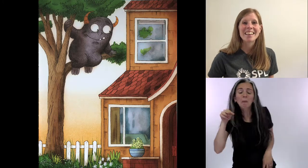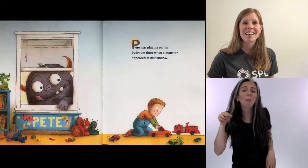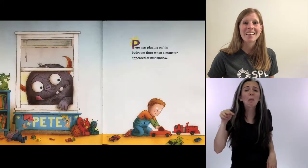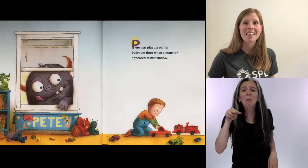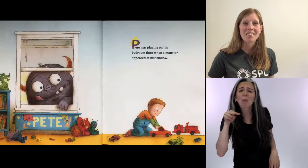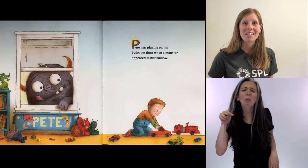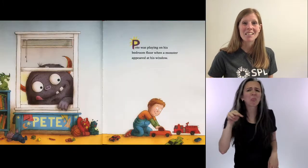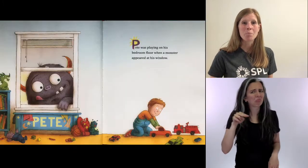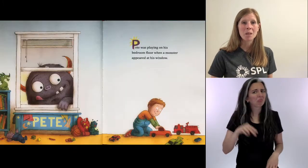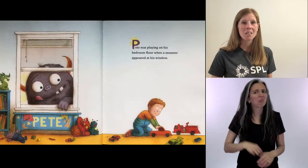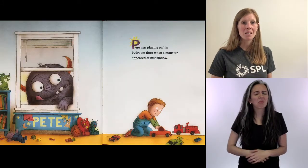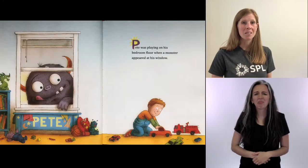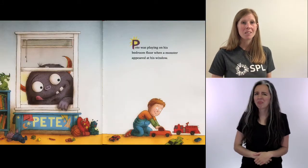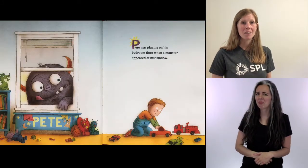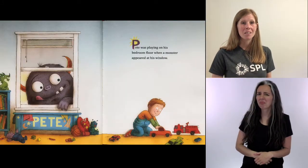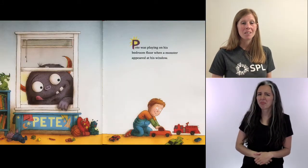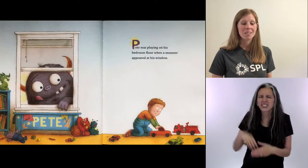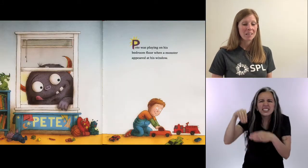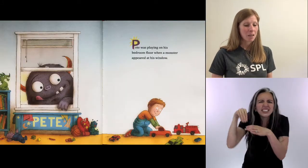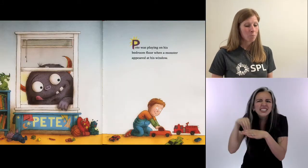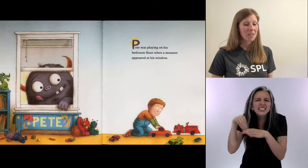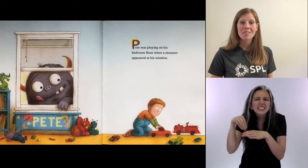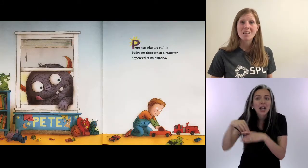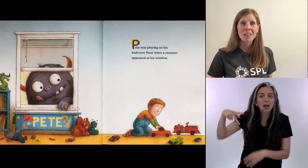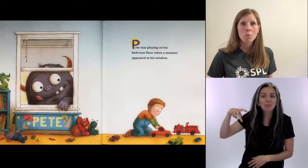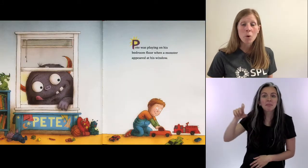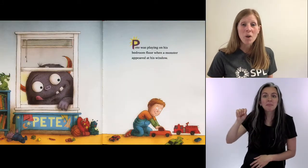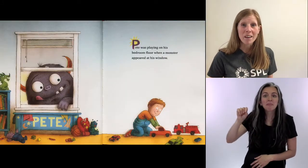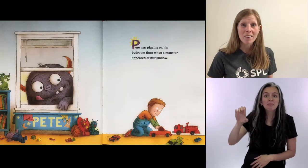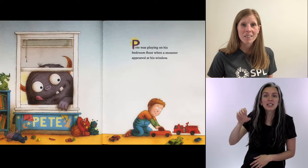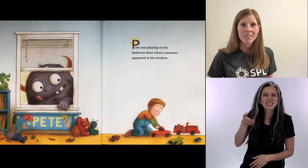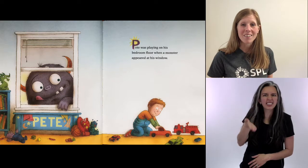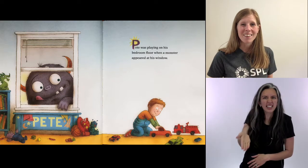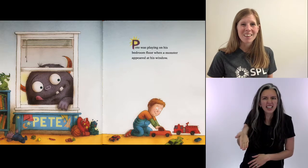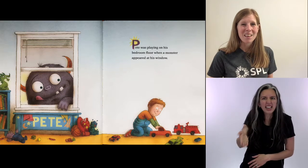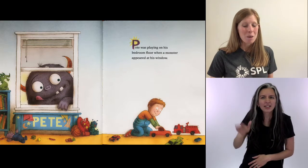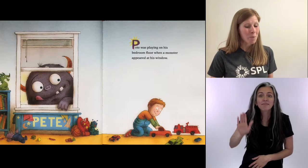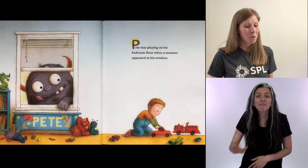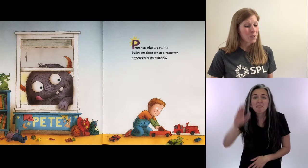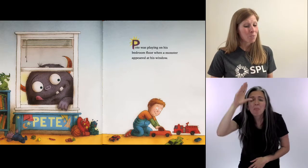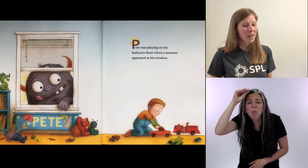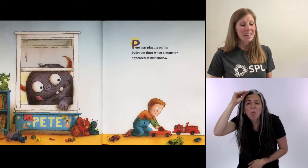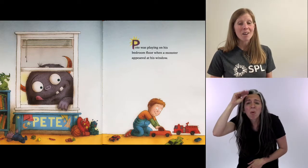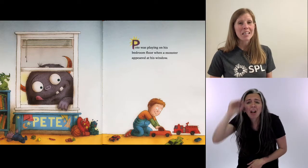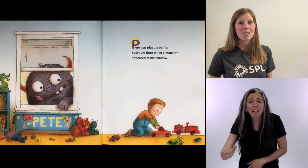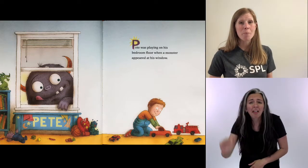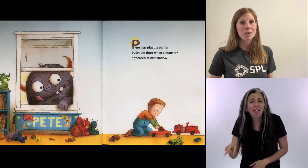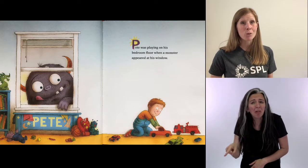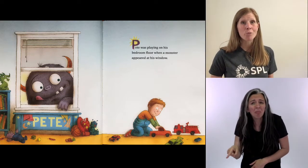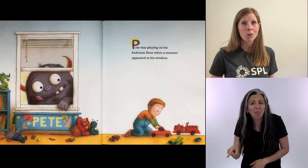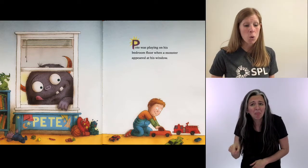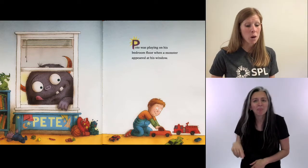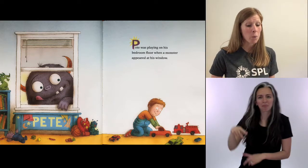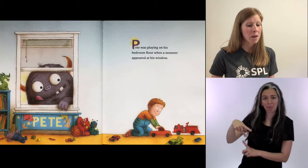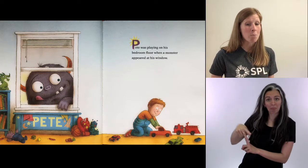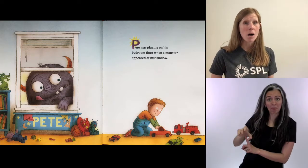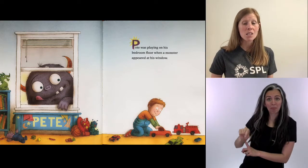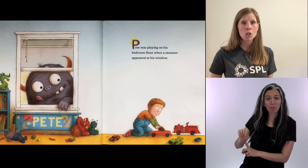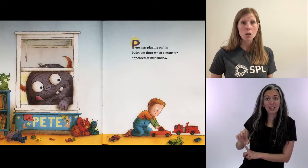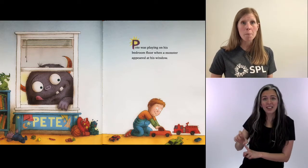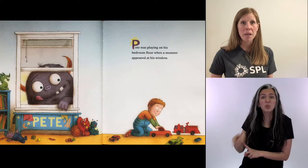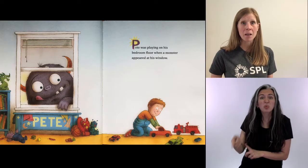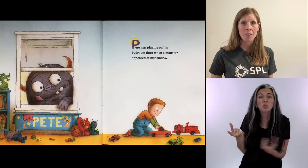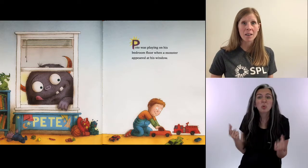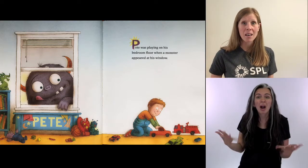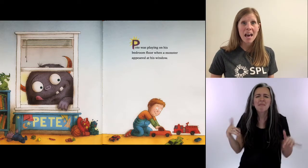And here is Pete. Pete is the little boy. Pete was playing on his bedroom floor when a